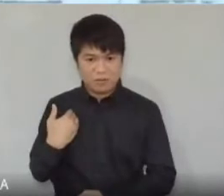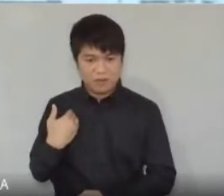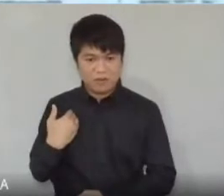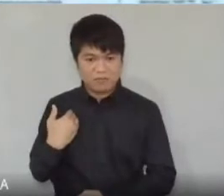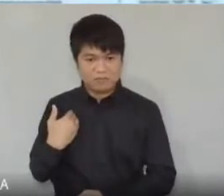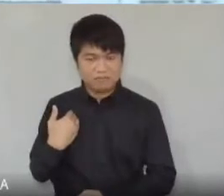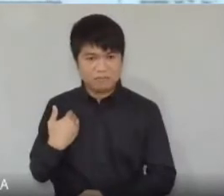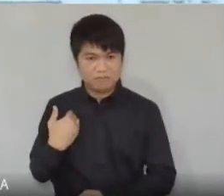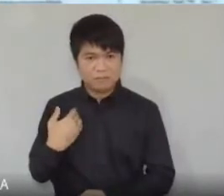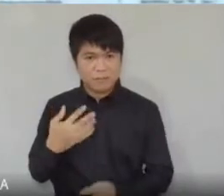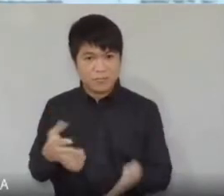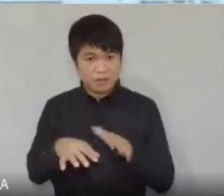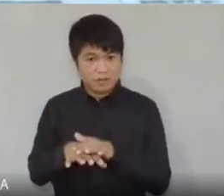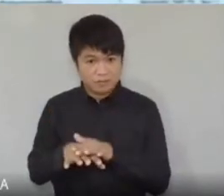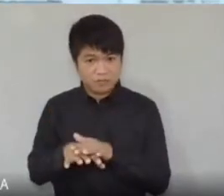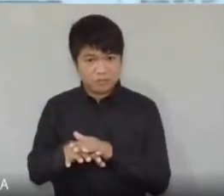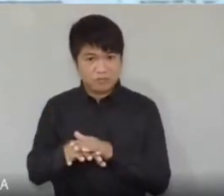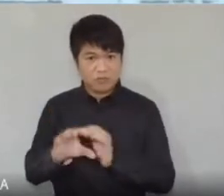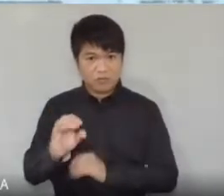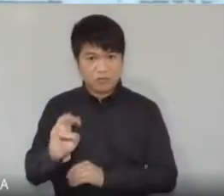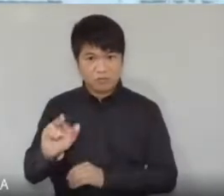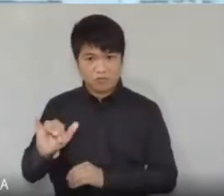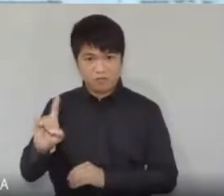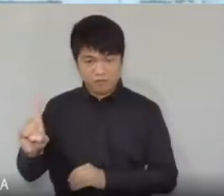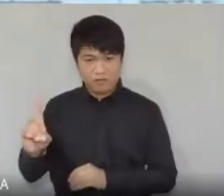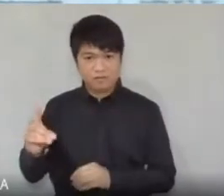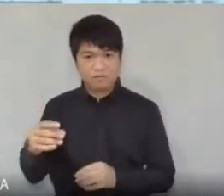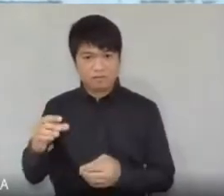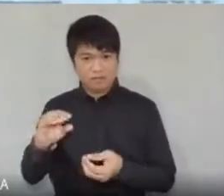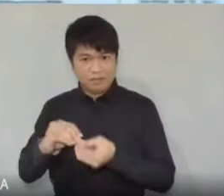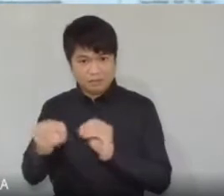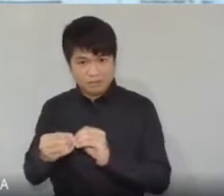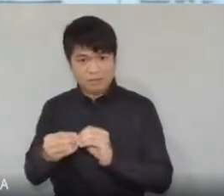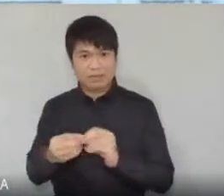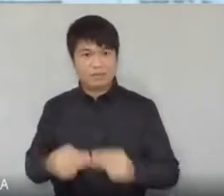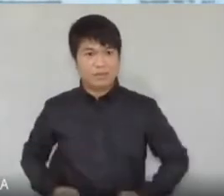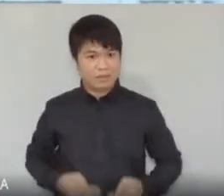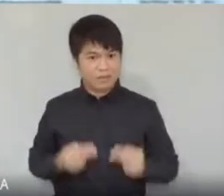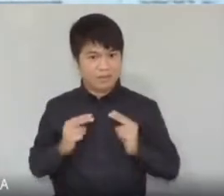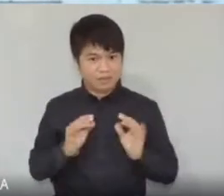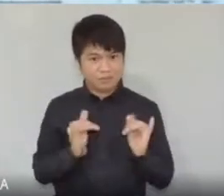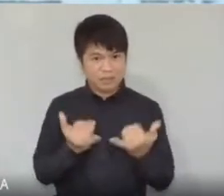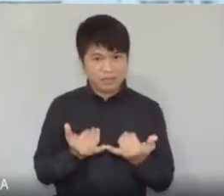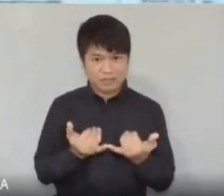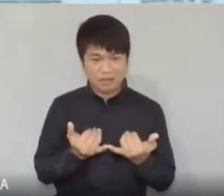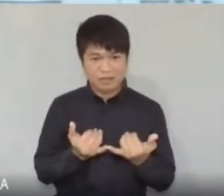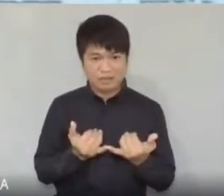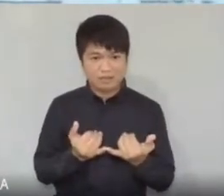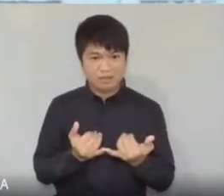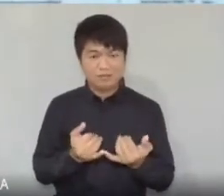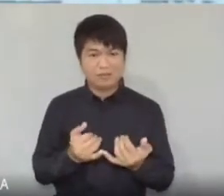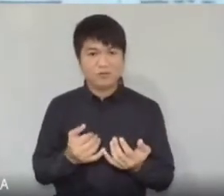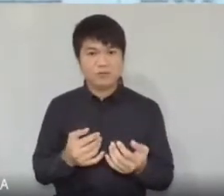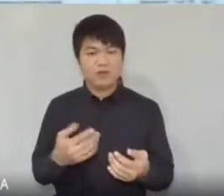As we all know, telemedicine was put in place by the city for the protect of our community as well